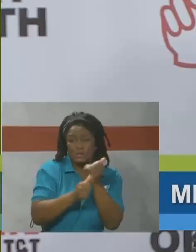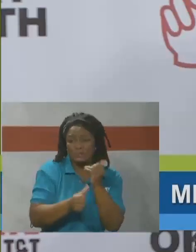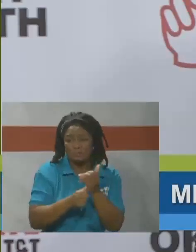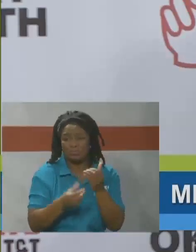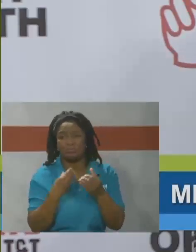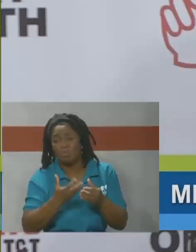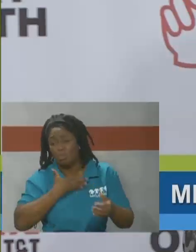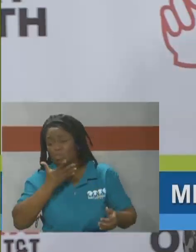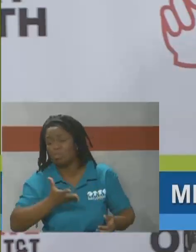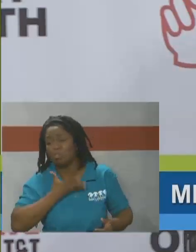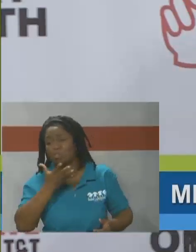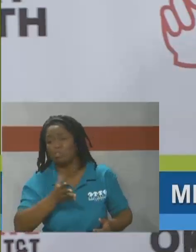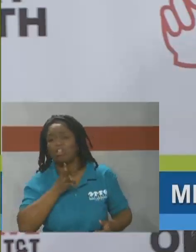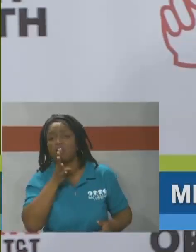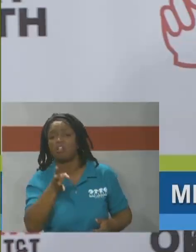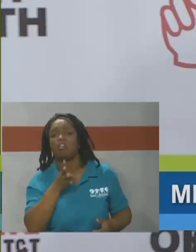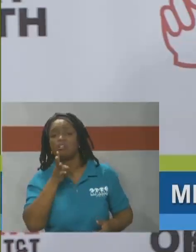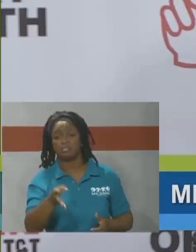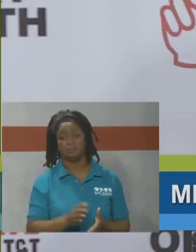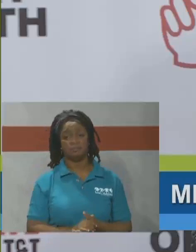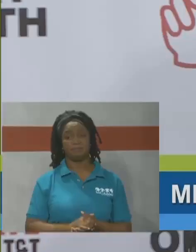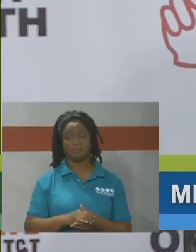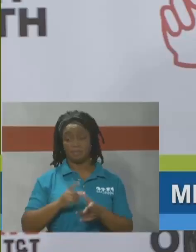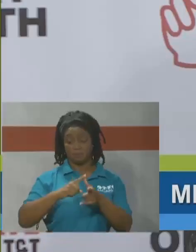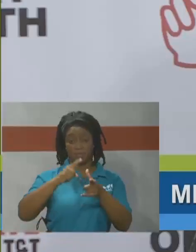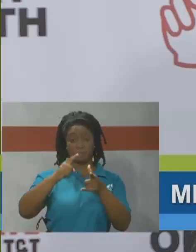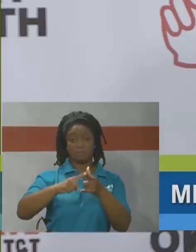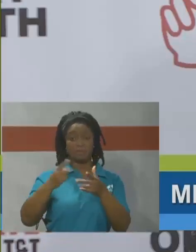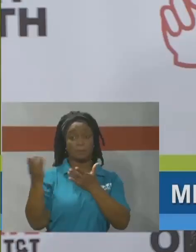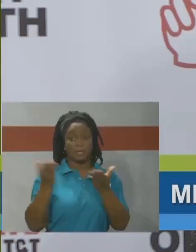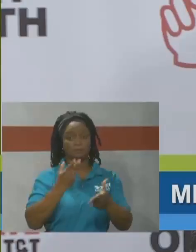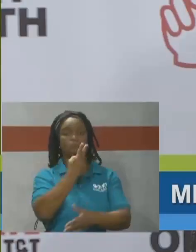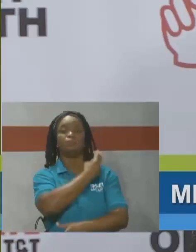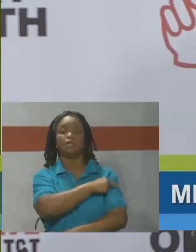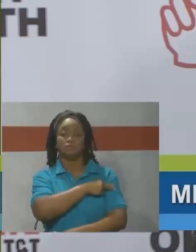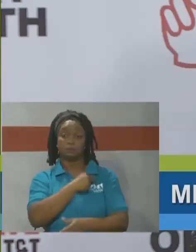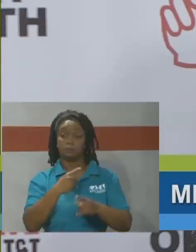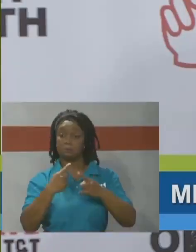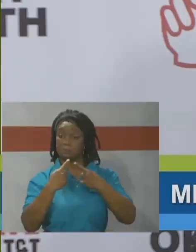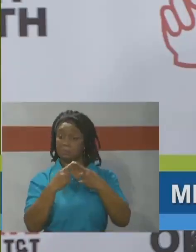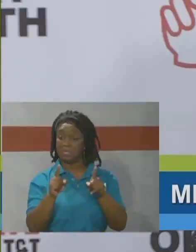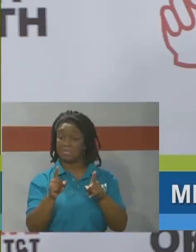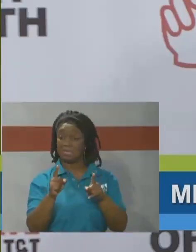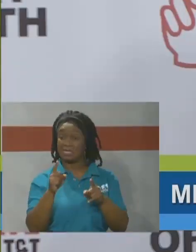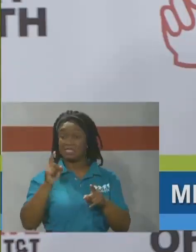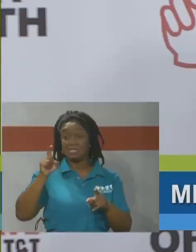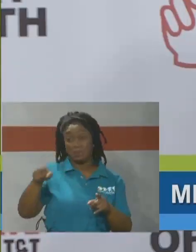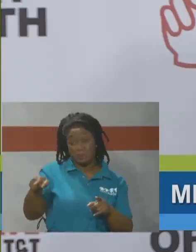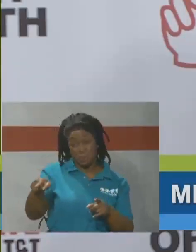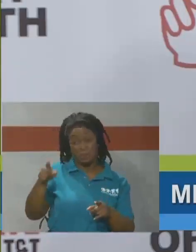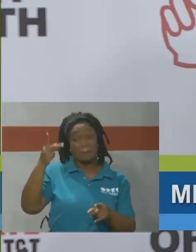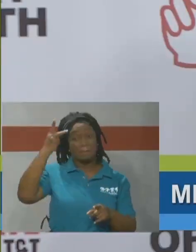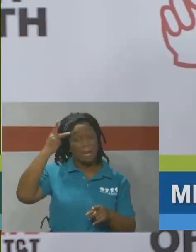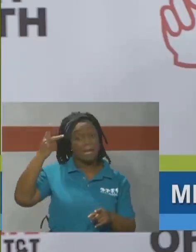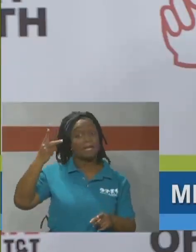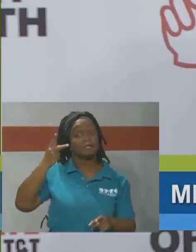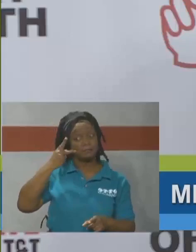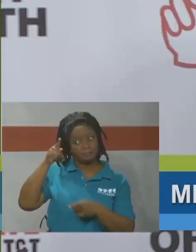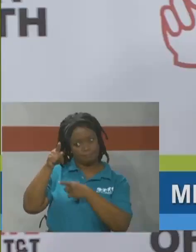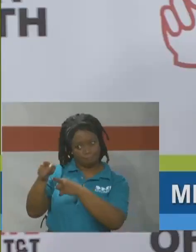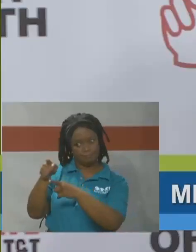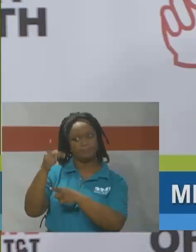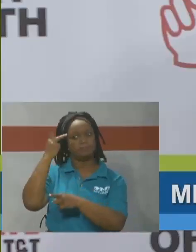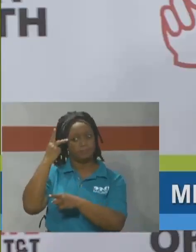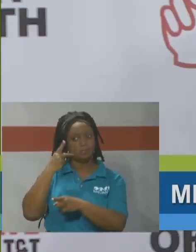necessarily have to take them to see a doctor. You yourself, as a parent, you're the advocate, you're